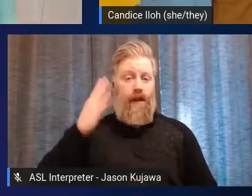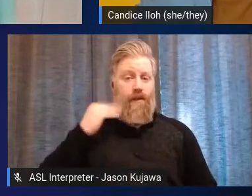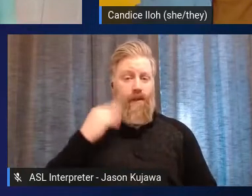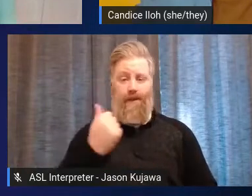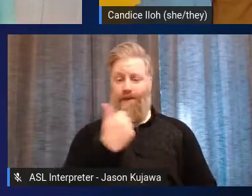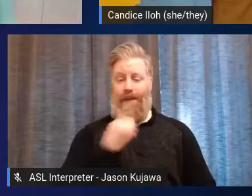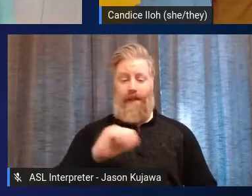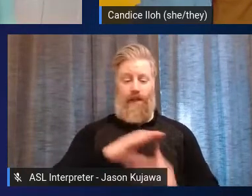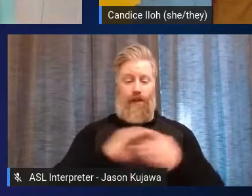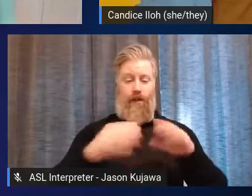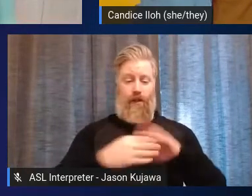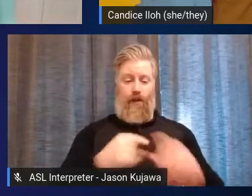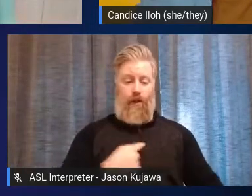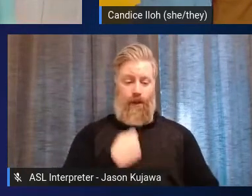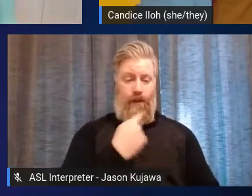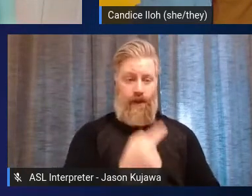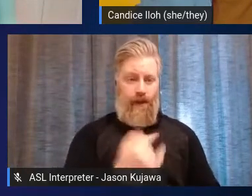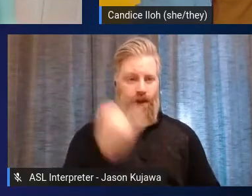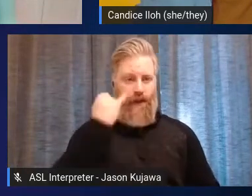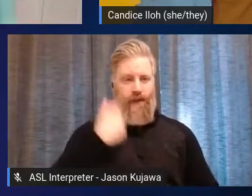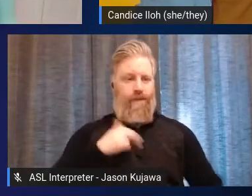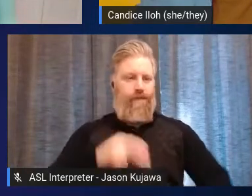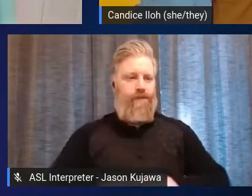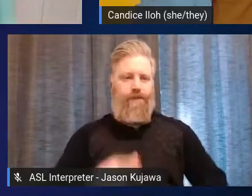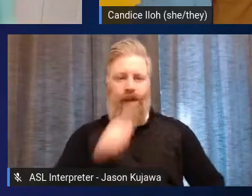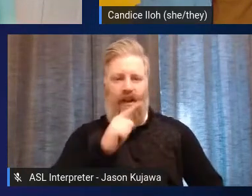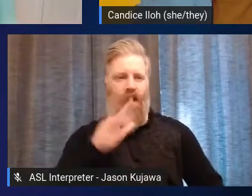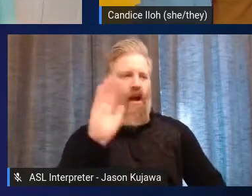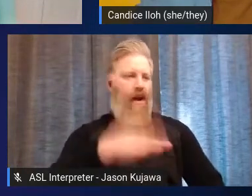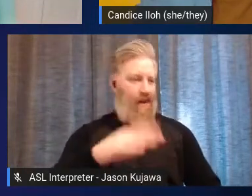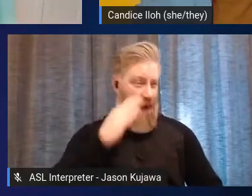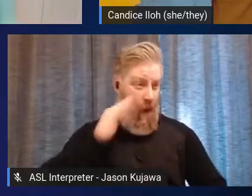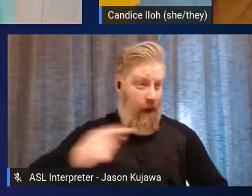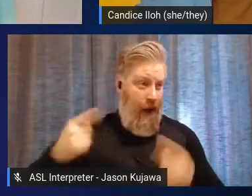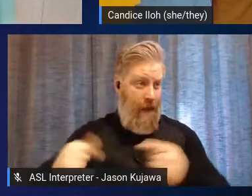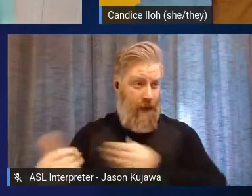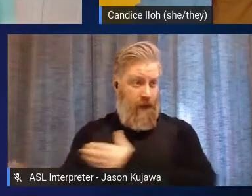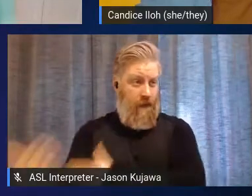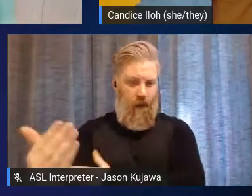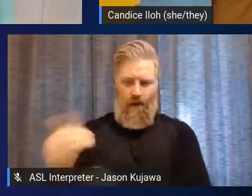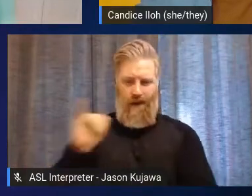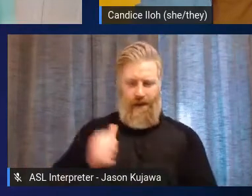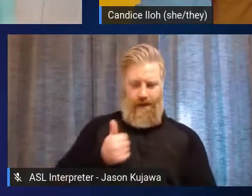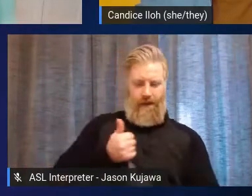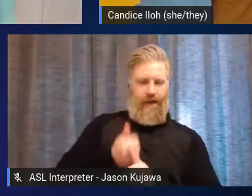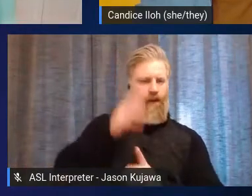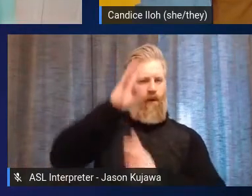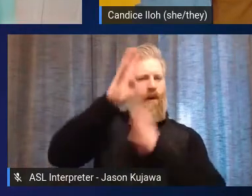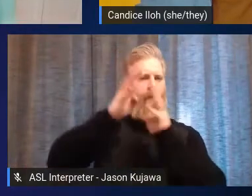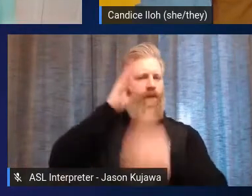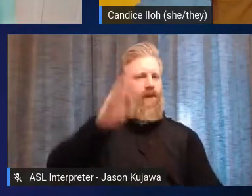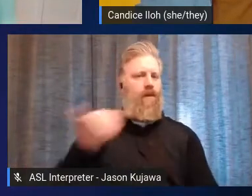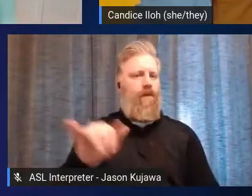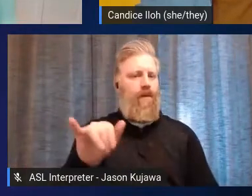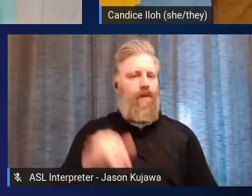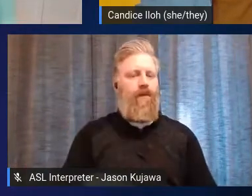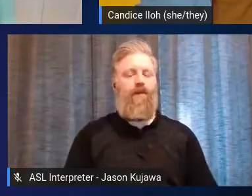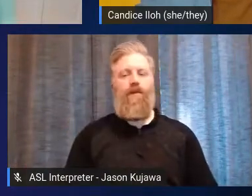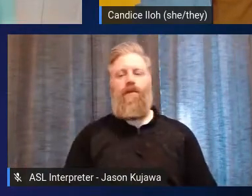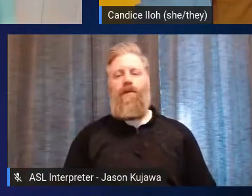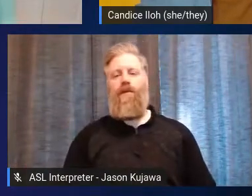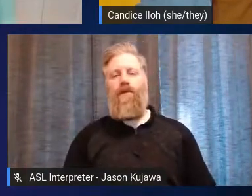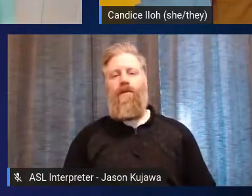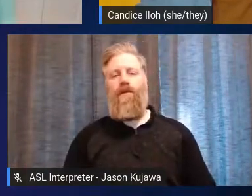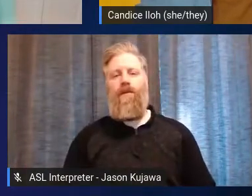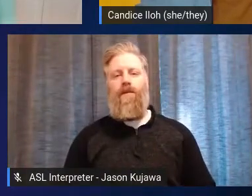of storytelling, like when you're sitting at lunch and telling what happened that morning, that's a creative act, because anytime we